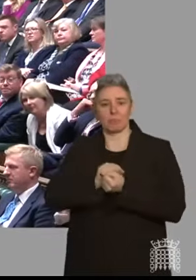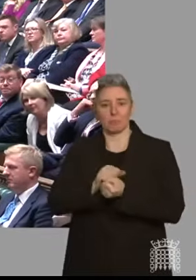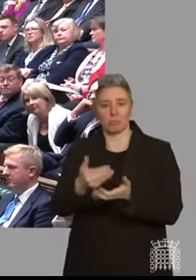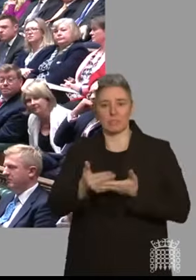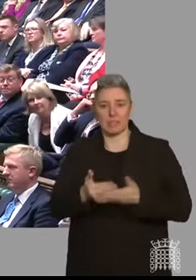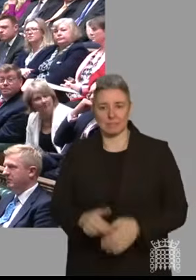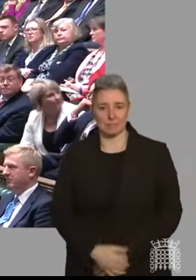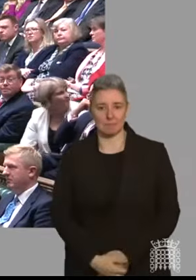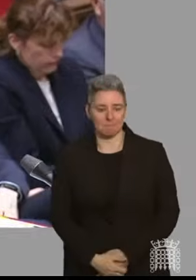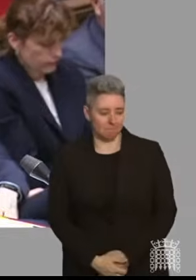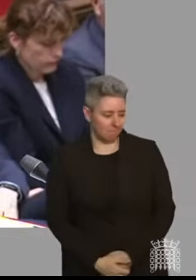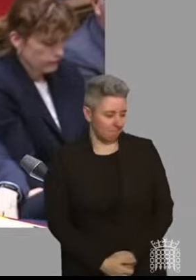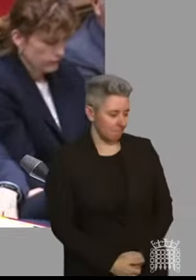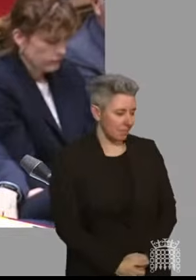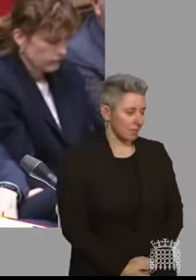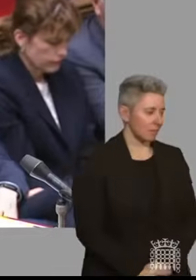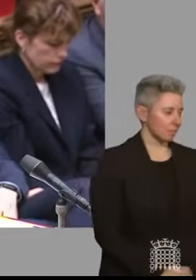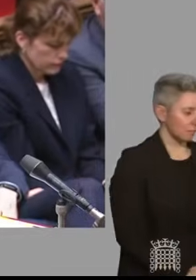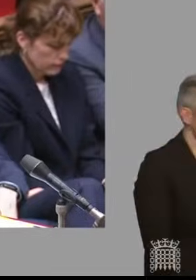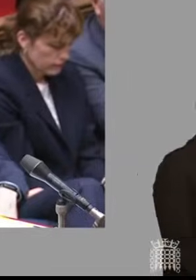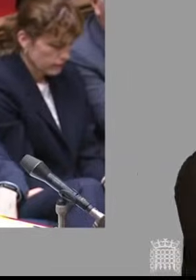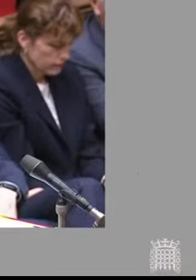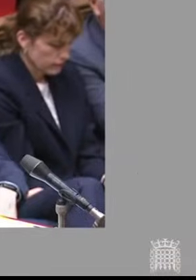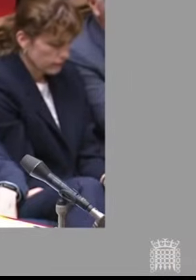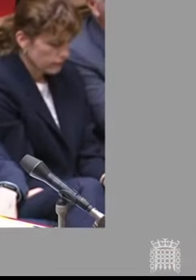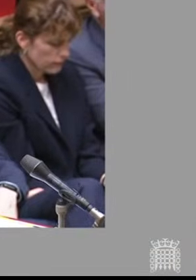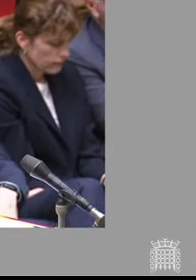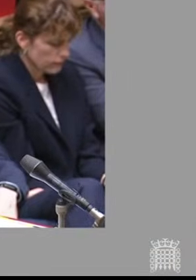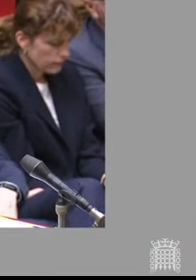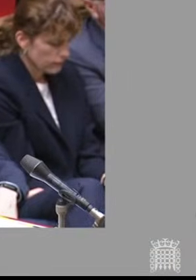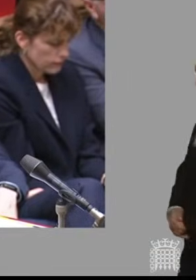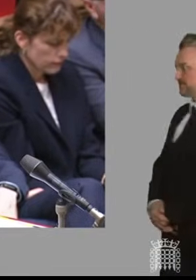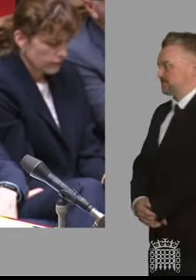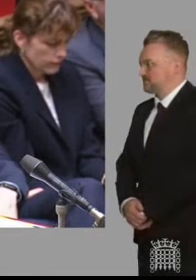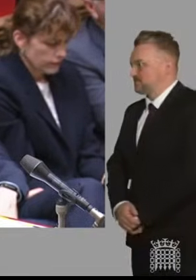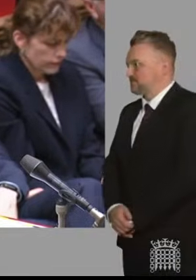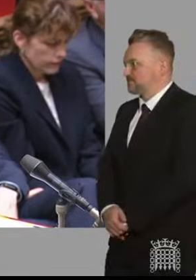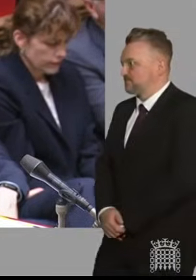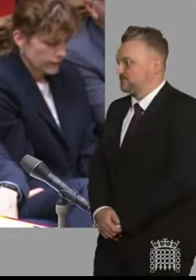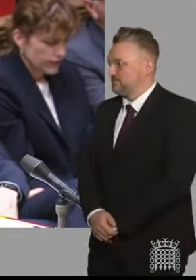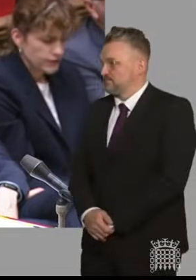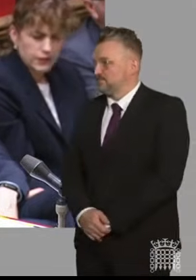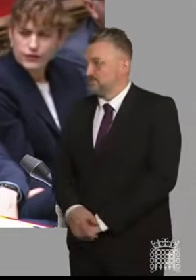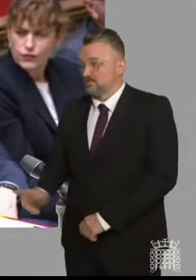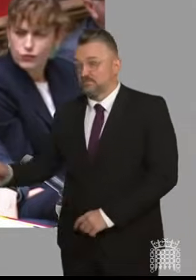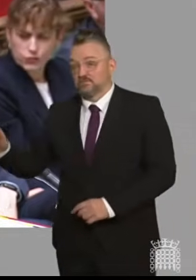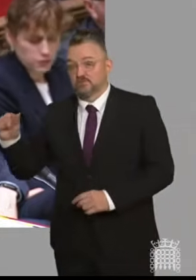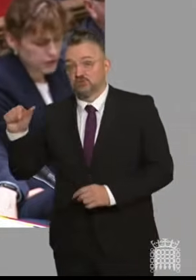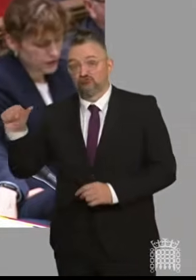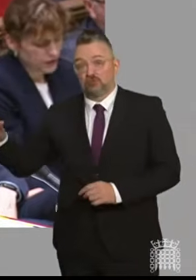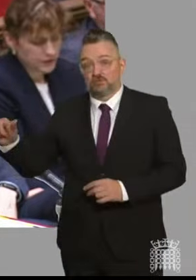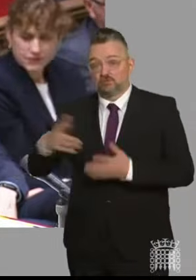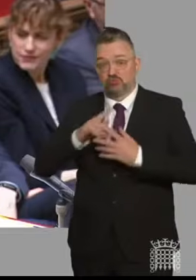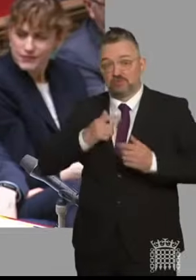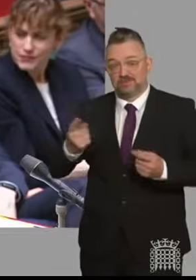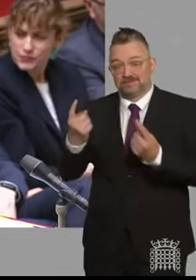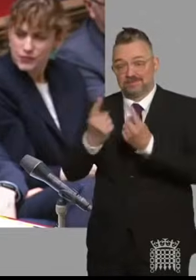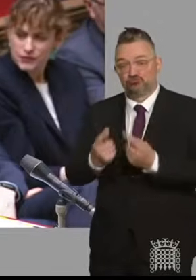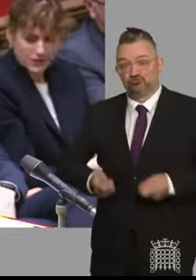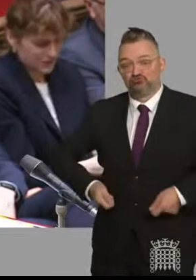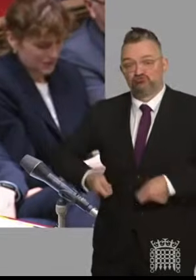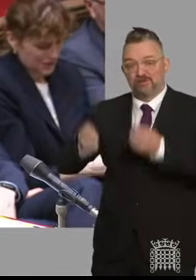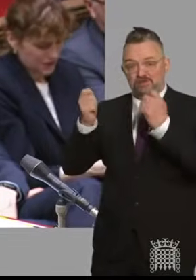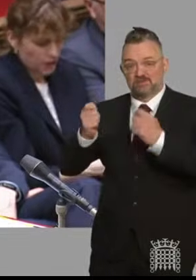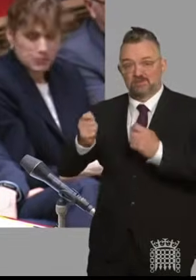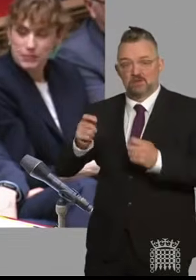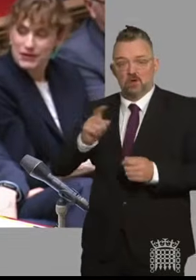assure her that it is being discussed at the highest levels of government between UK ministers and EU and French counterparts to make sure that we have practical